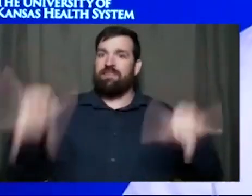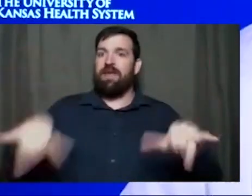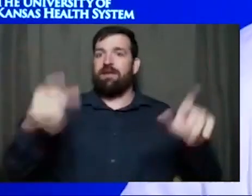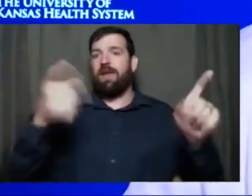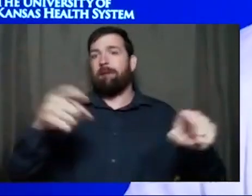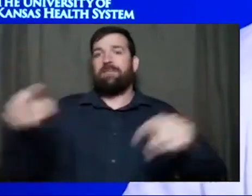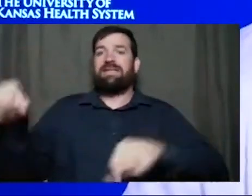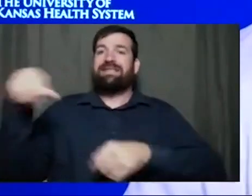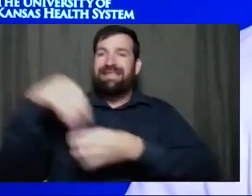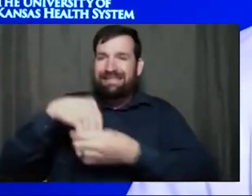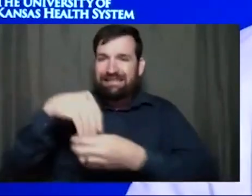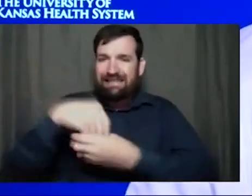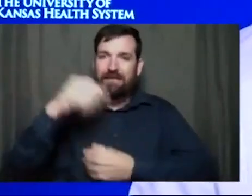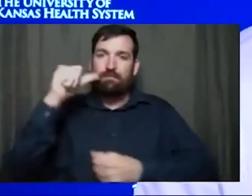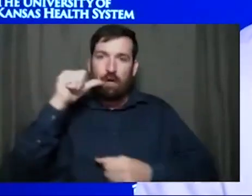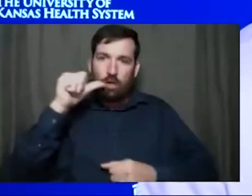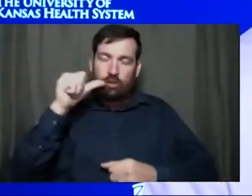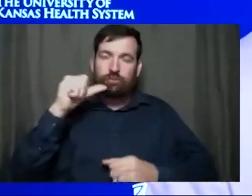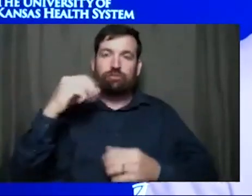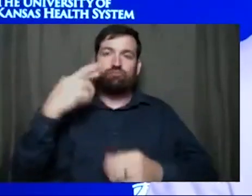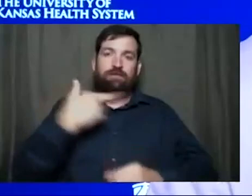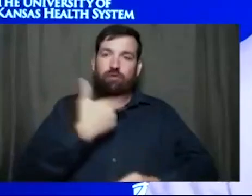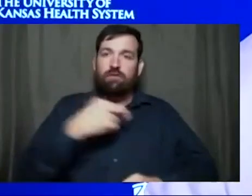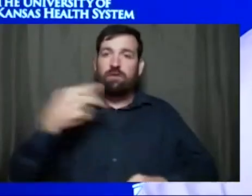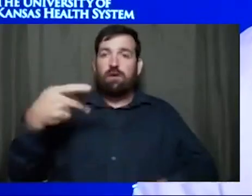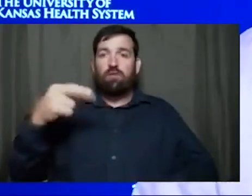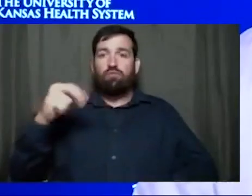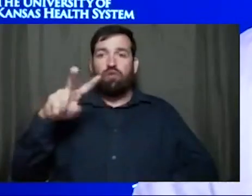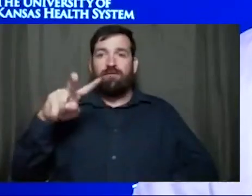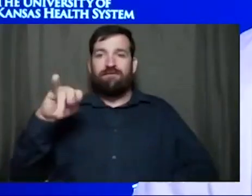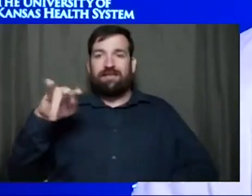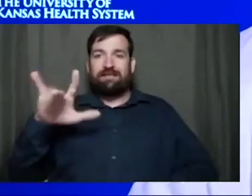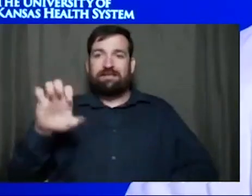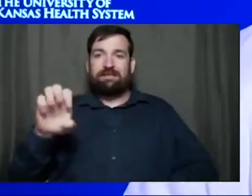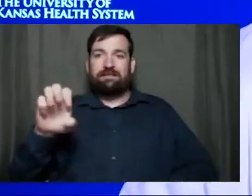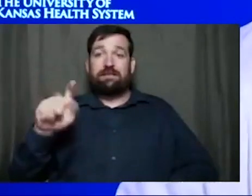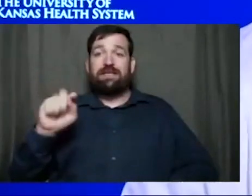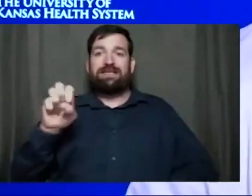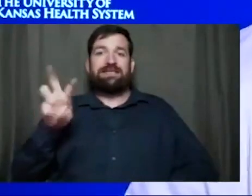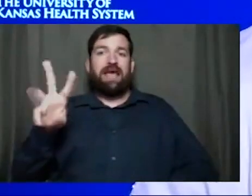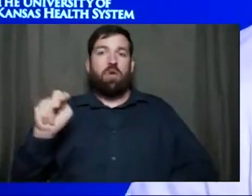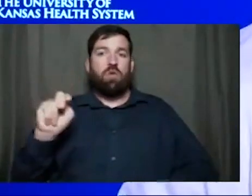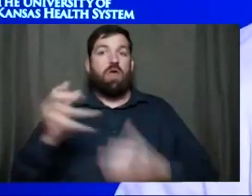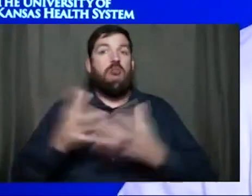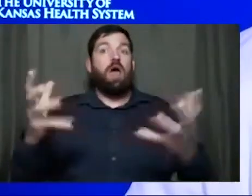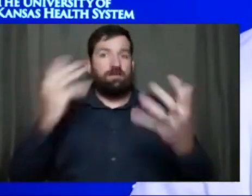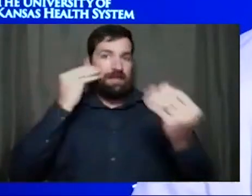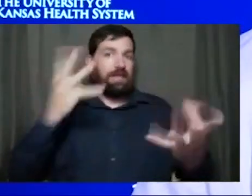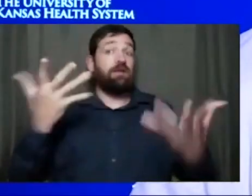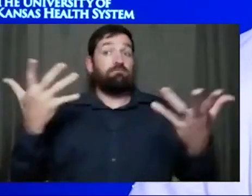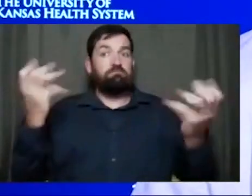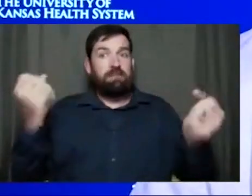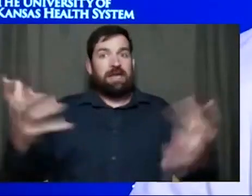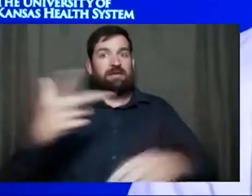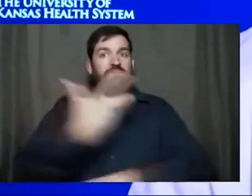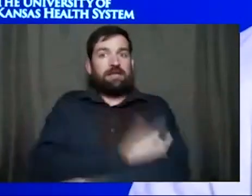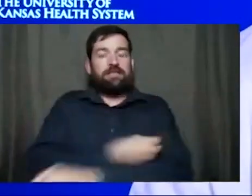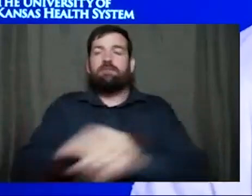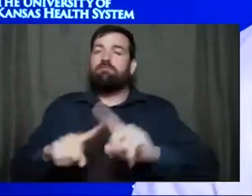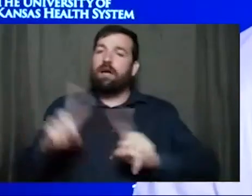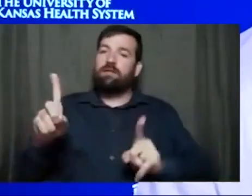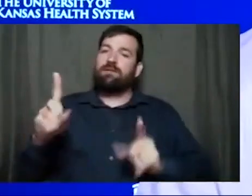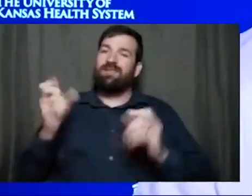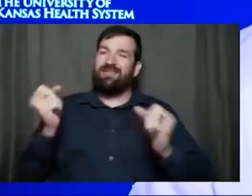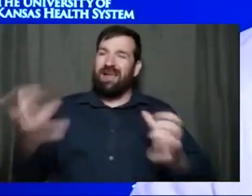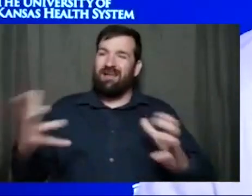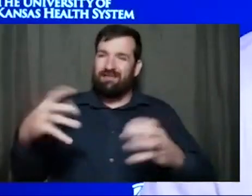We know that there was the Provincetown data where a lot of people were vaccinated, there were spread, but again, there were a lot of indoor activities at